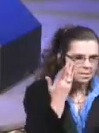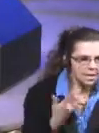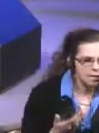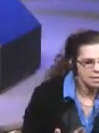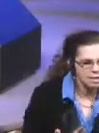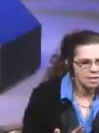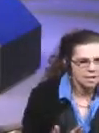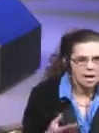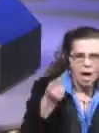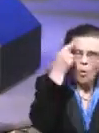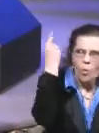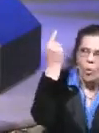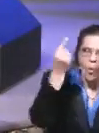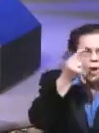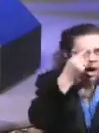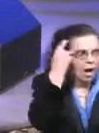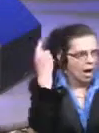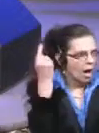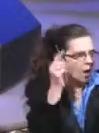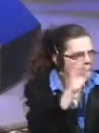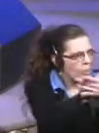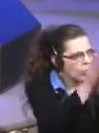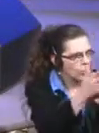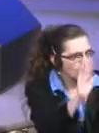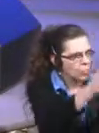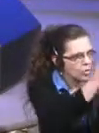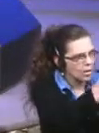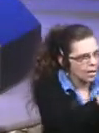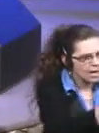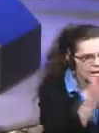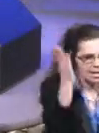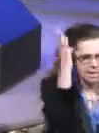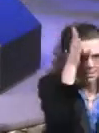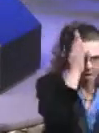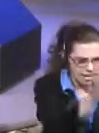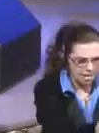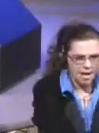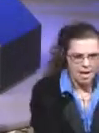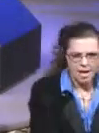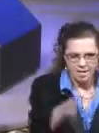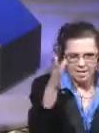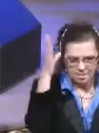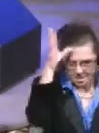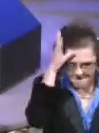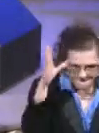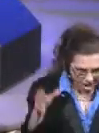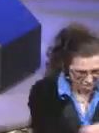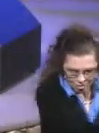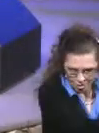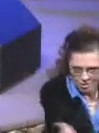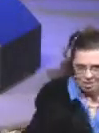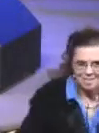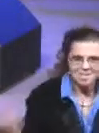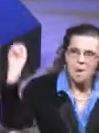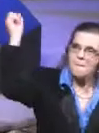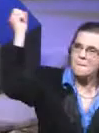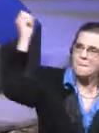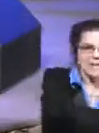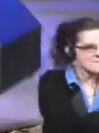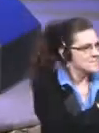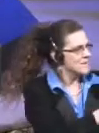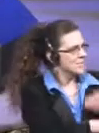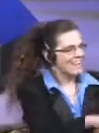Stephen's signs and wonders in John's pearly white city. He's the husband to the widow and the father to the orphan. He's a bright and morning star. He's a lily of